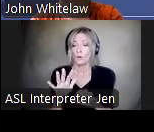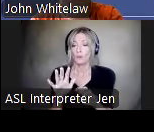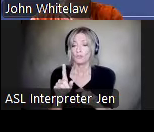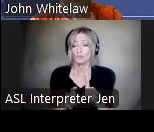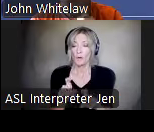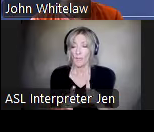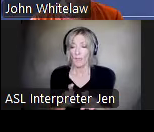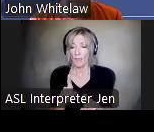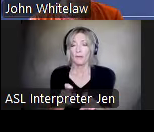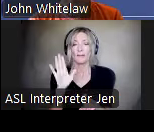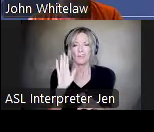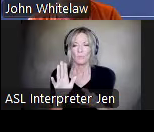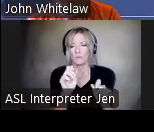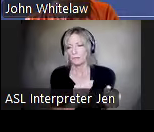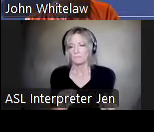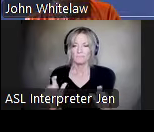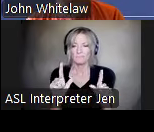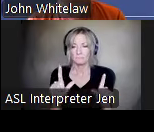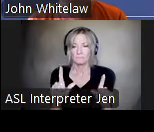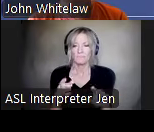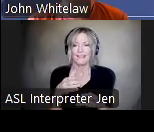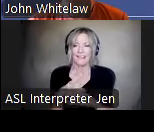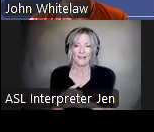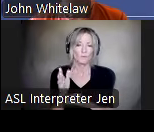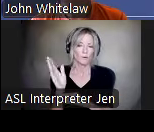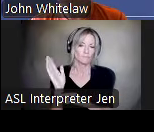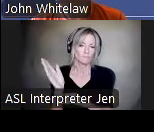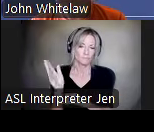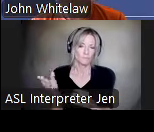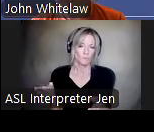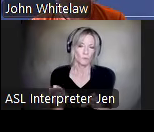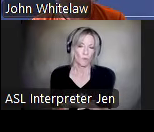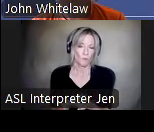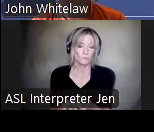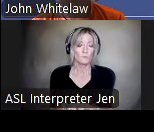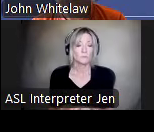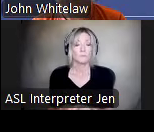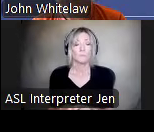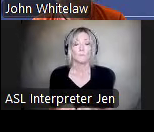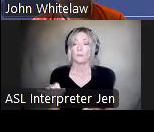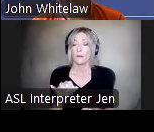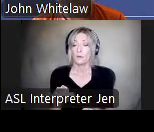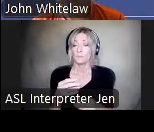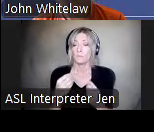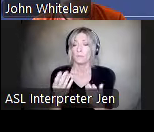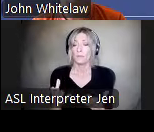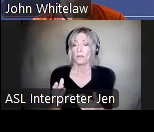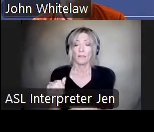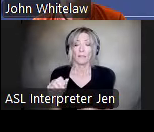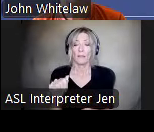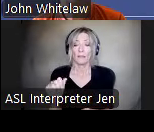up on your screen following the close of the webinar. We are also providing American Sign